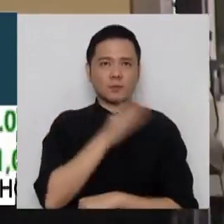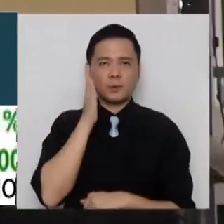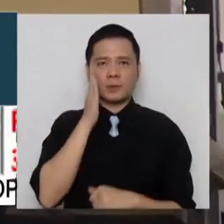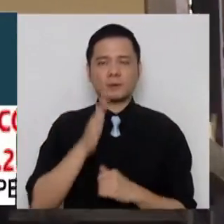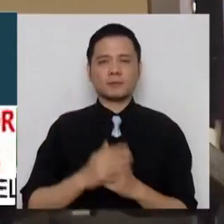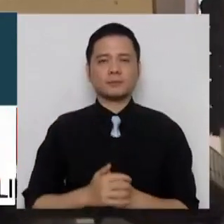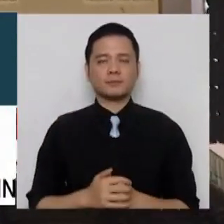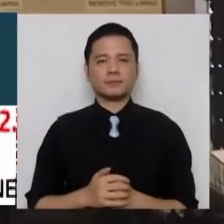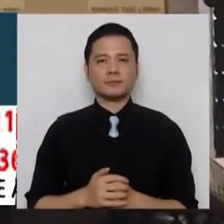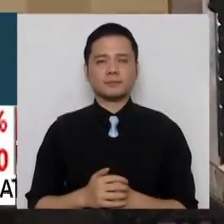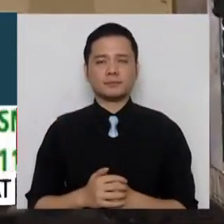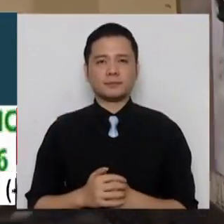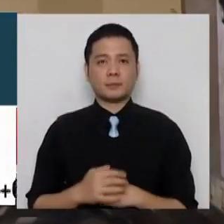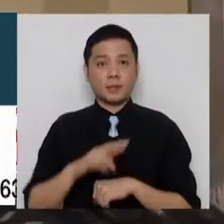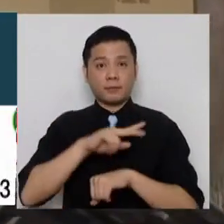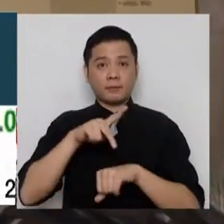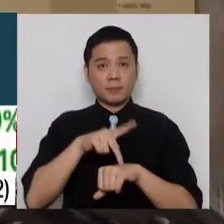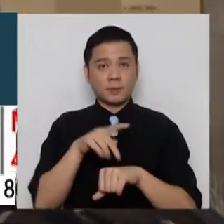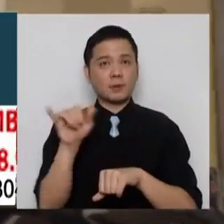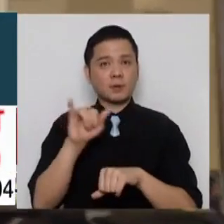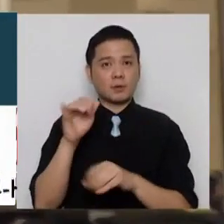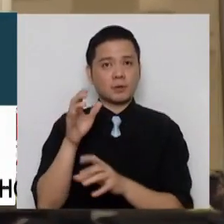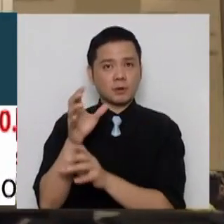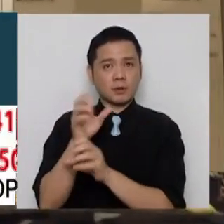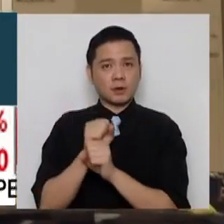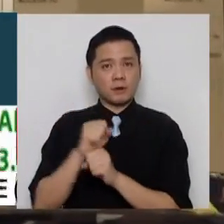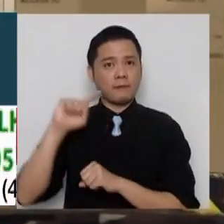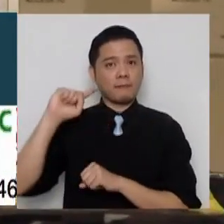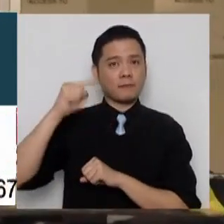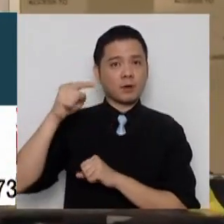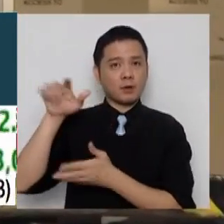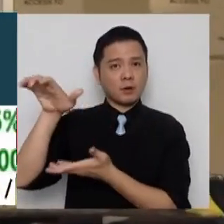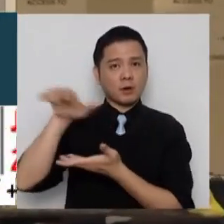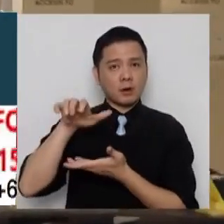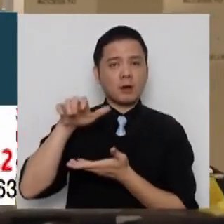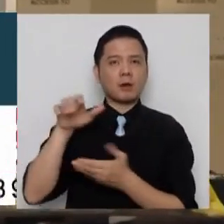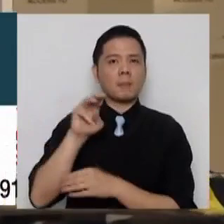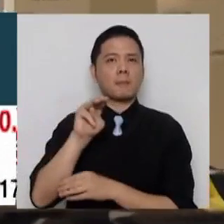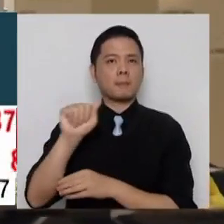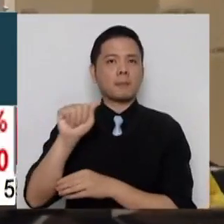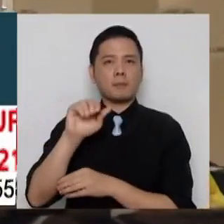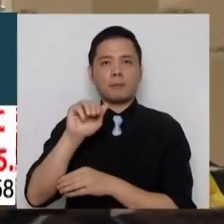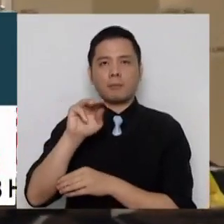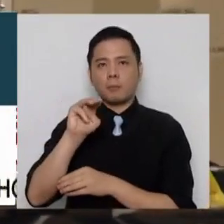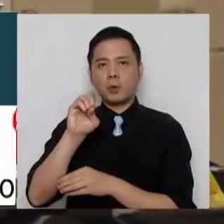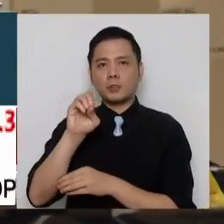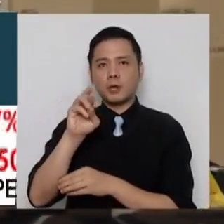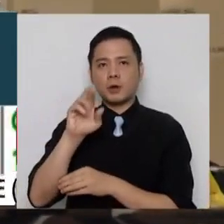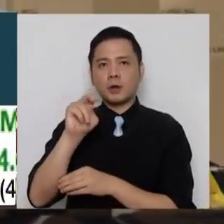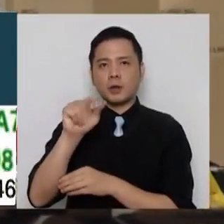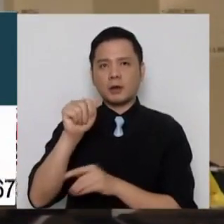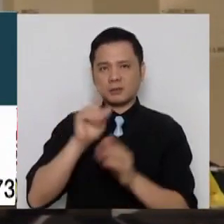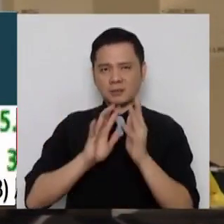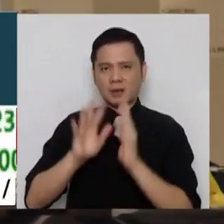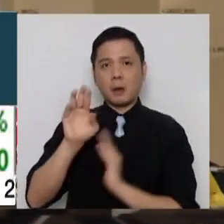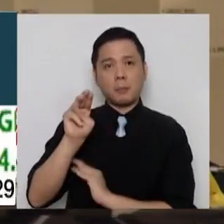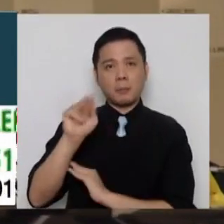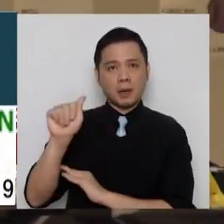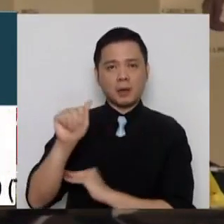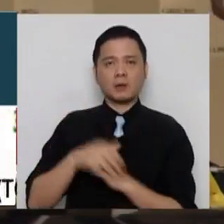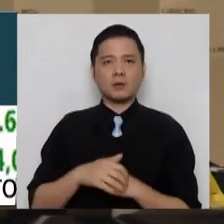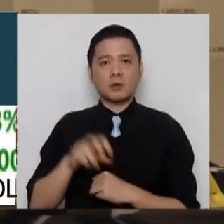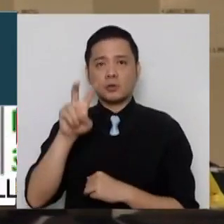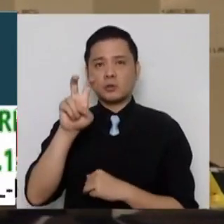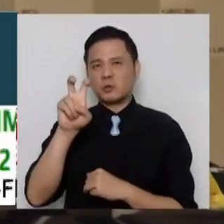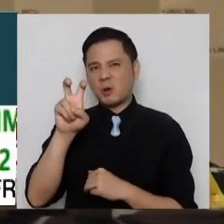The Philippines also received its first shipment of Moderna's drug. Nearly 250,000 doses were delivered Sunday